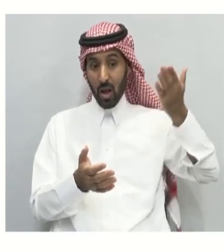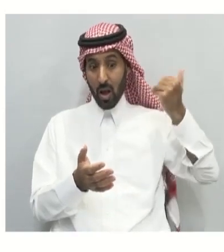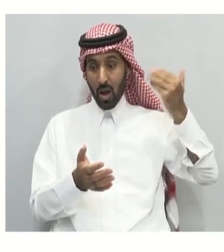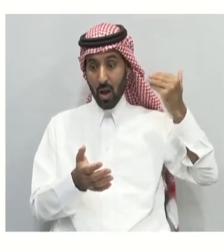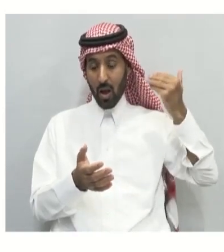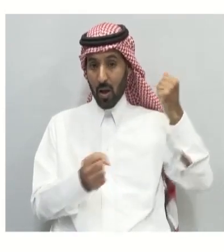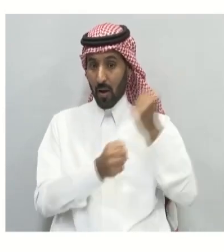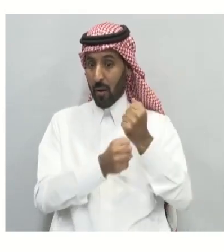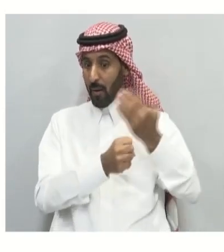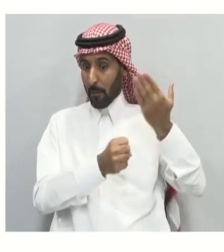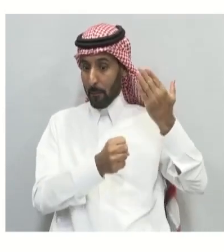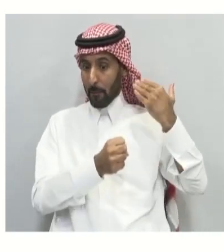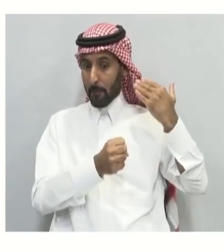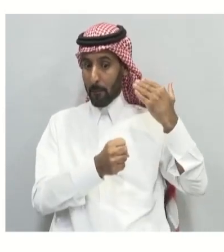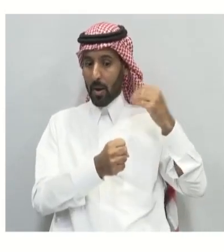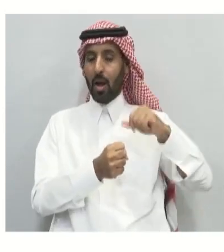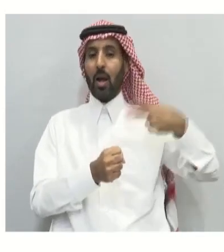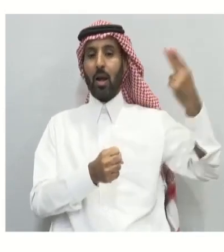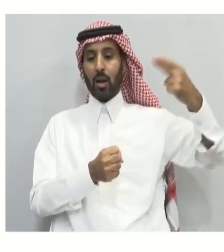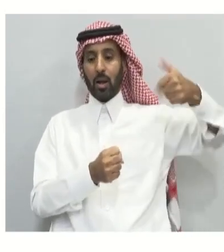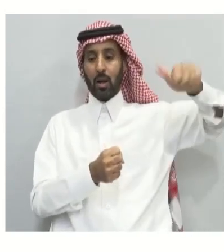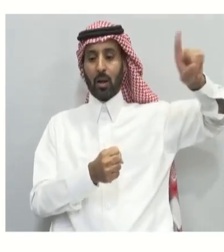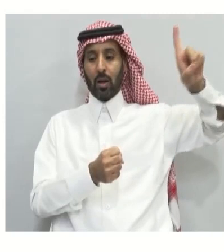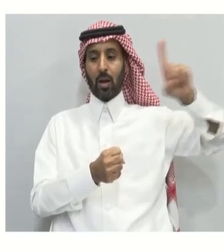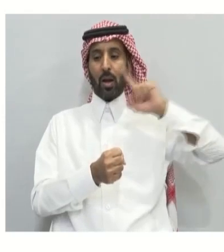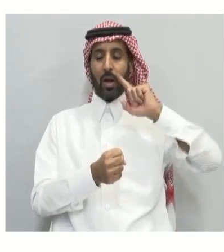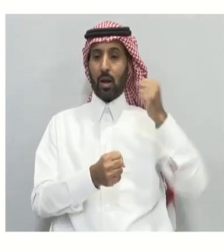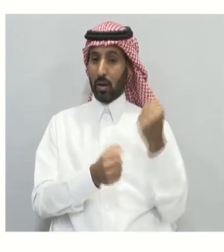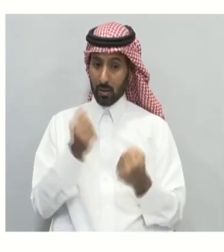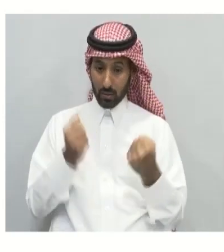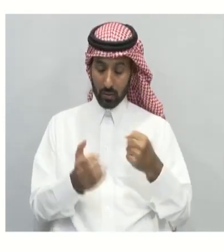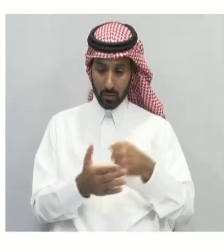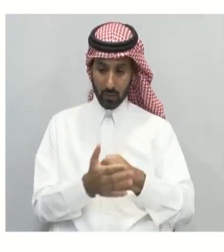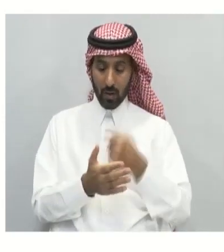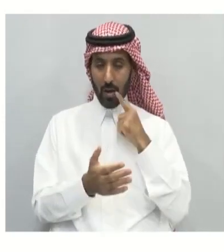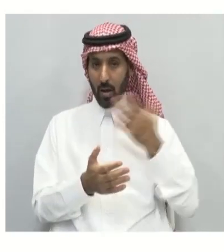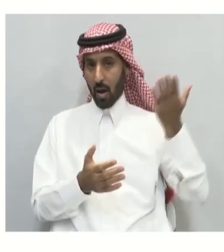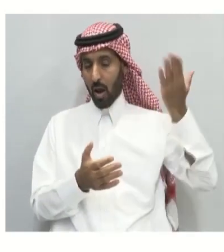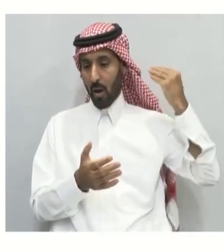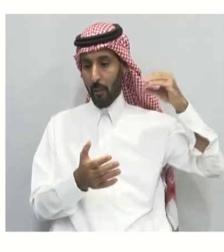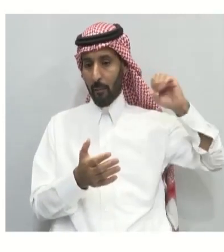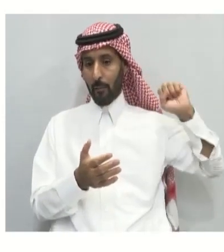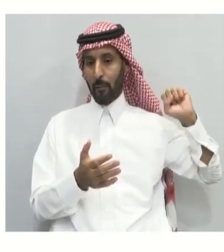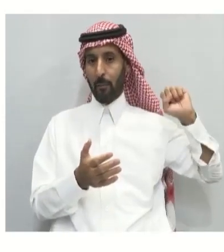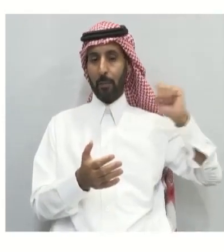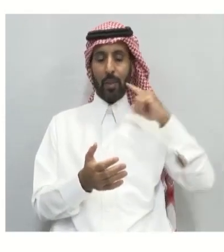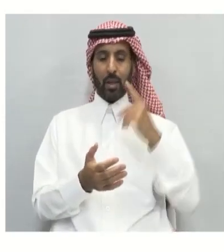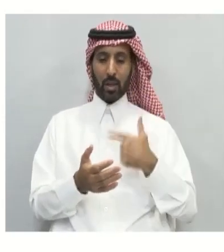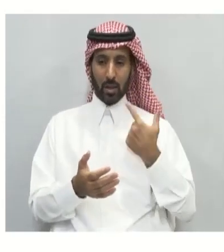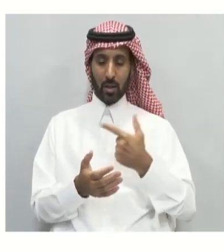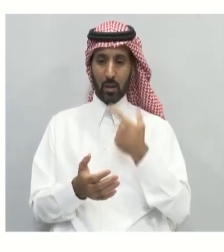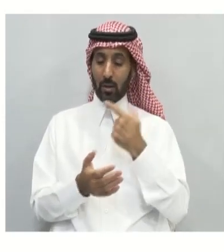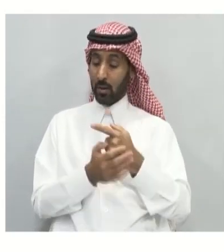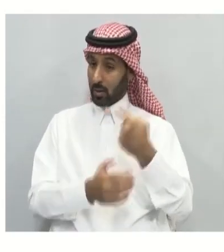so this one should be had. He had a car accident yesterday. And he will stay in